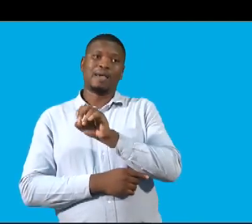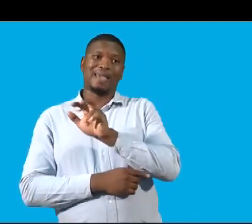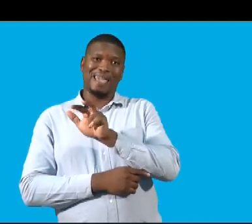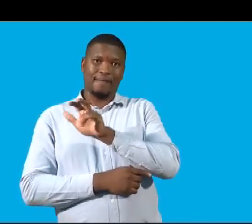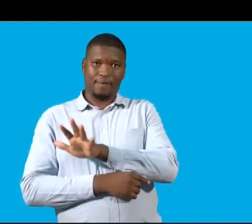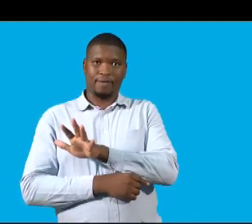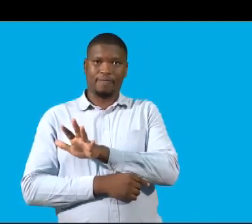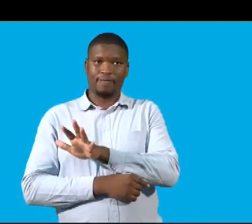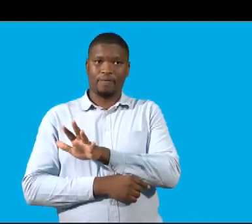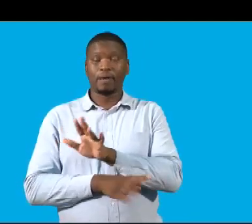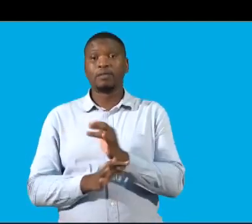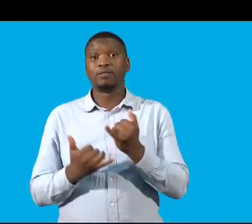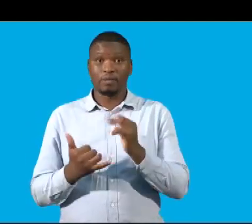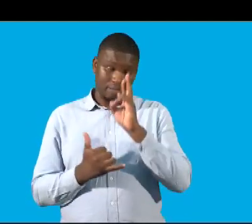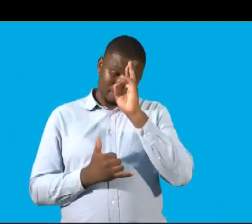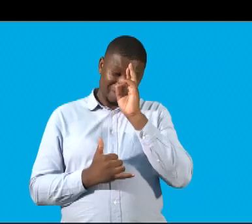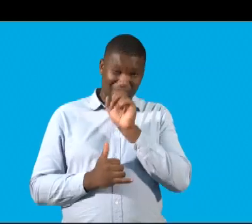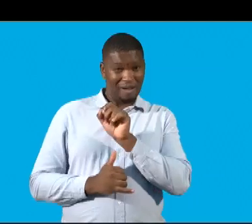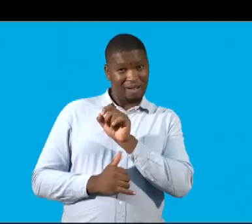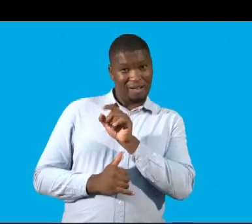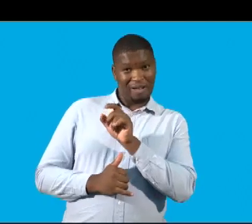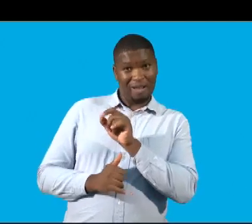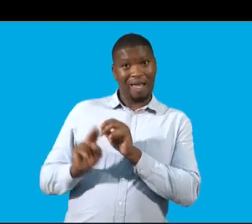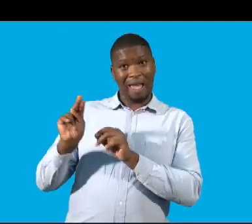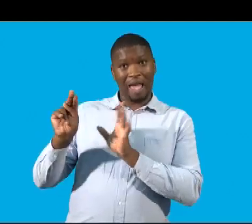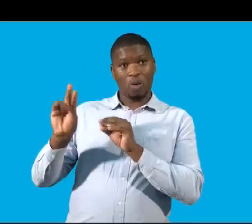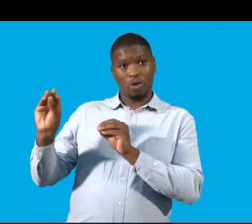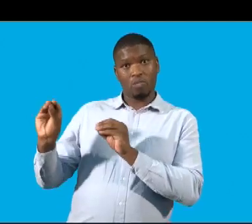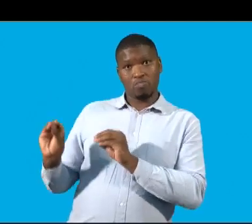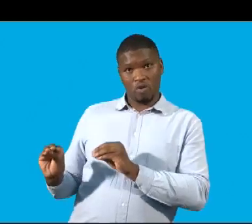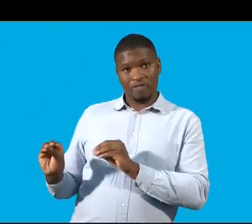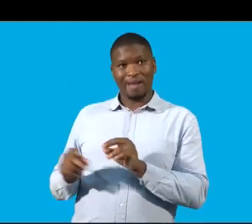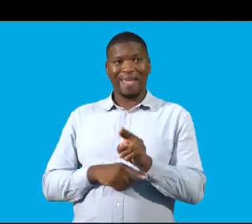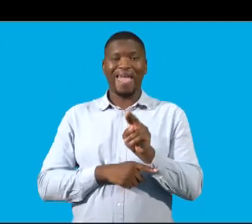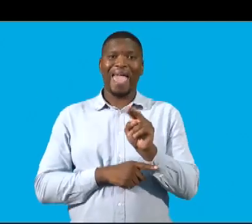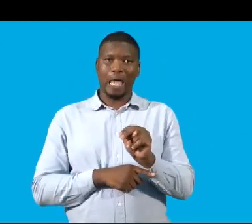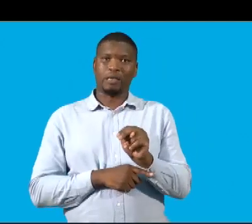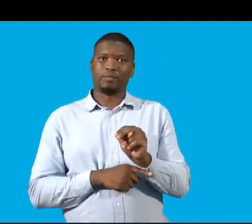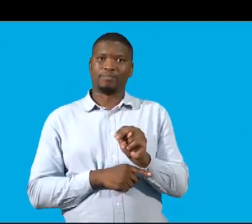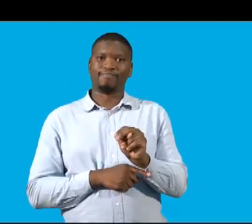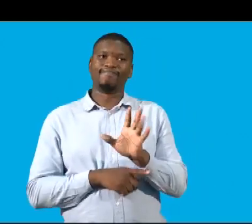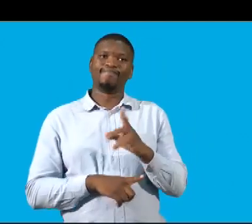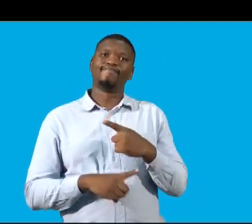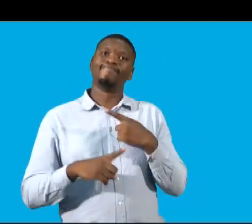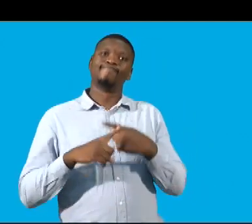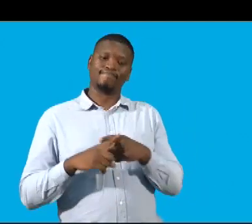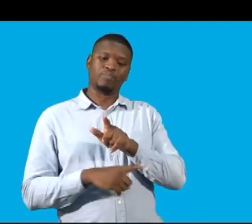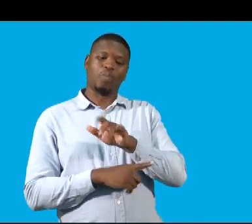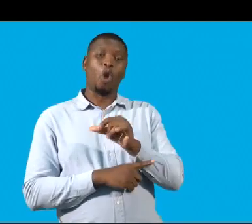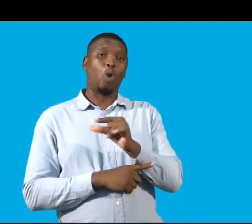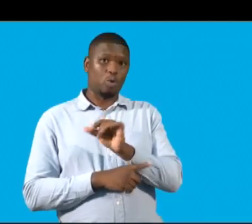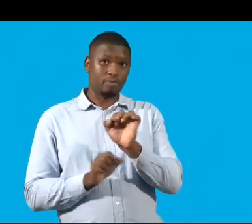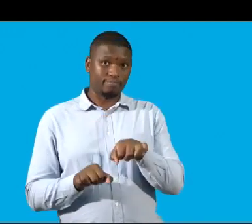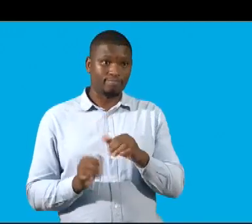of 0.85. But now that exponent will come down and it will become that base and will